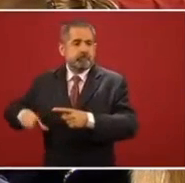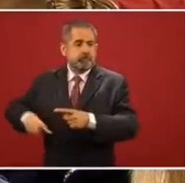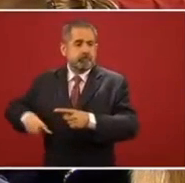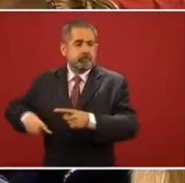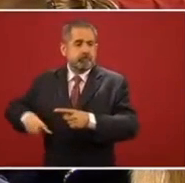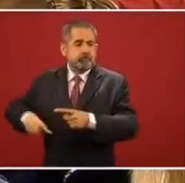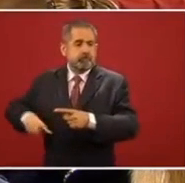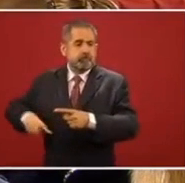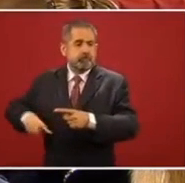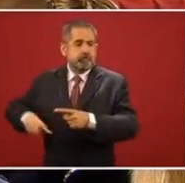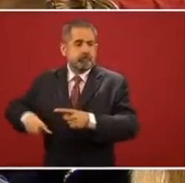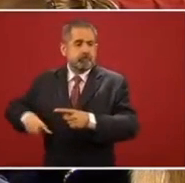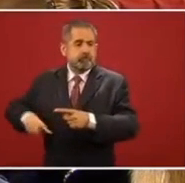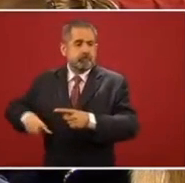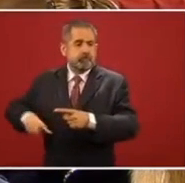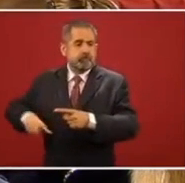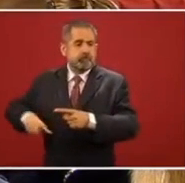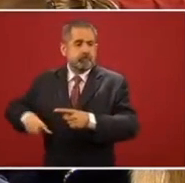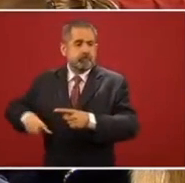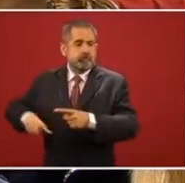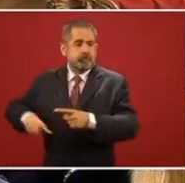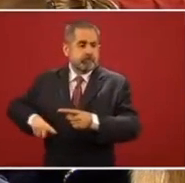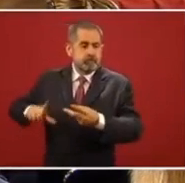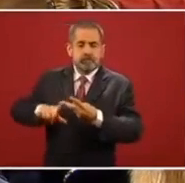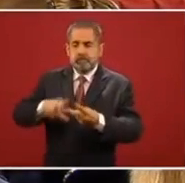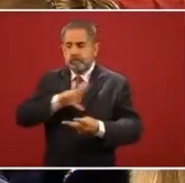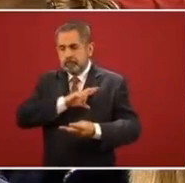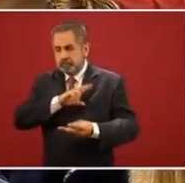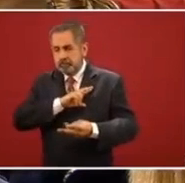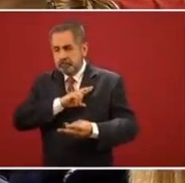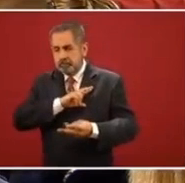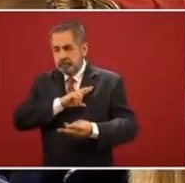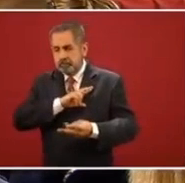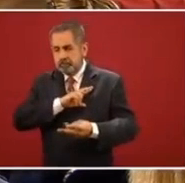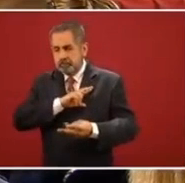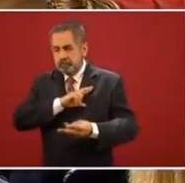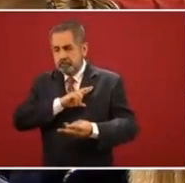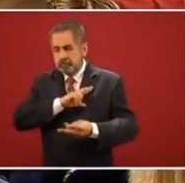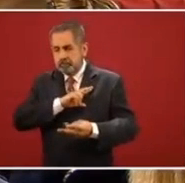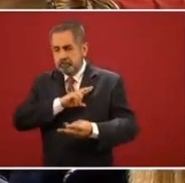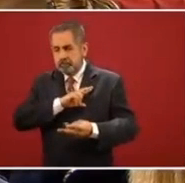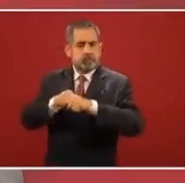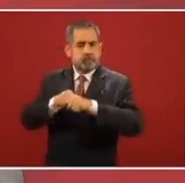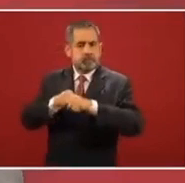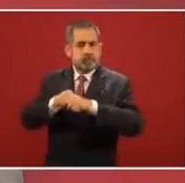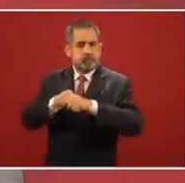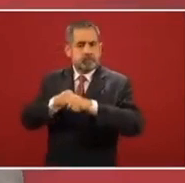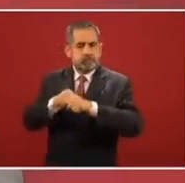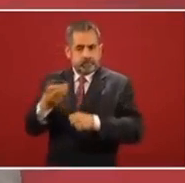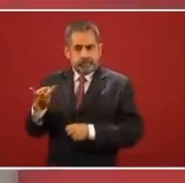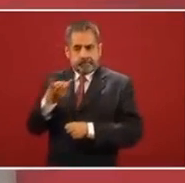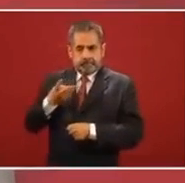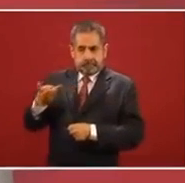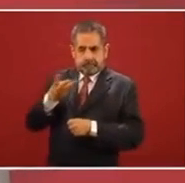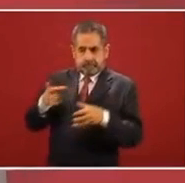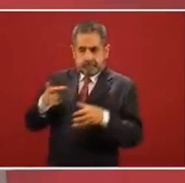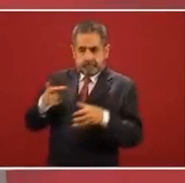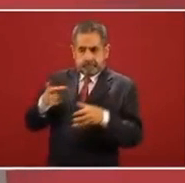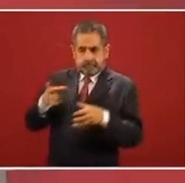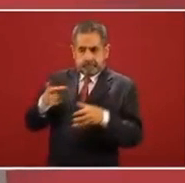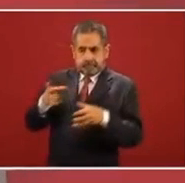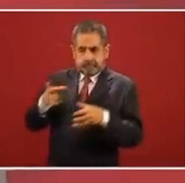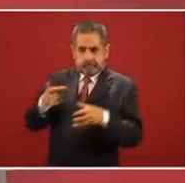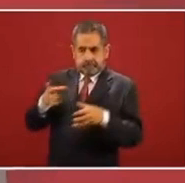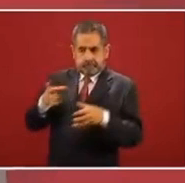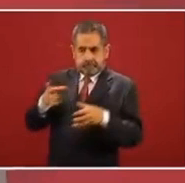privado y el sector the government, the private sector, social, and the social sector, para esta unidad de propósito.